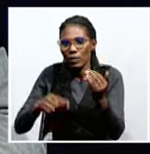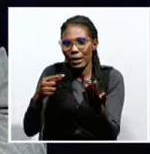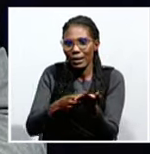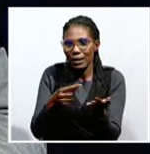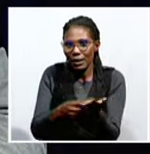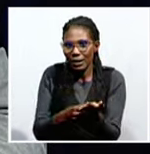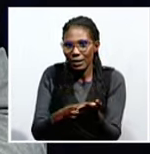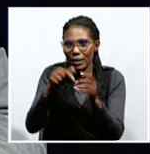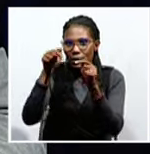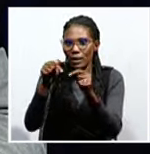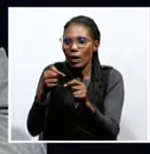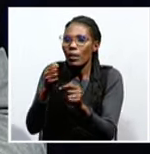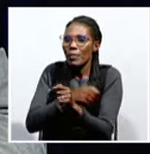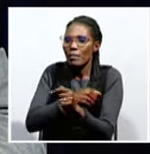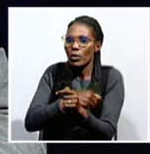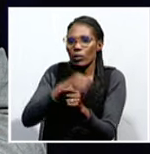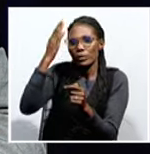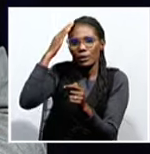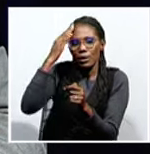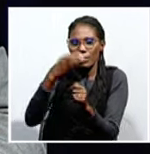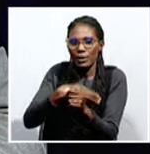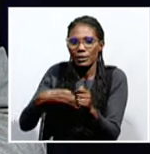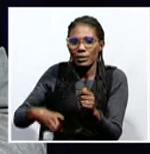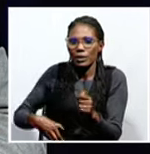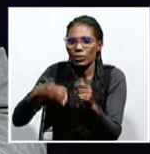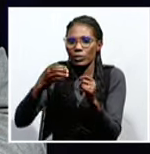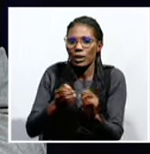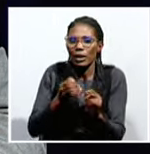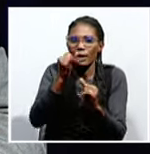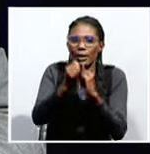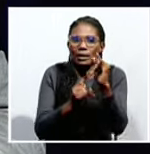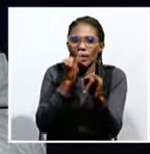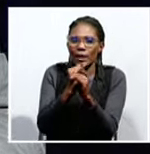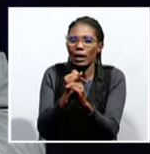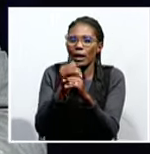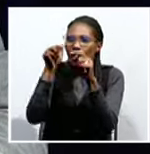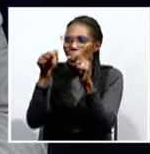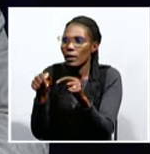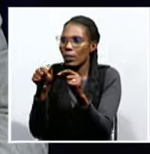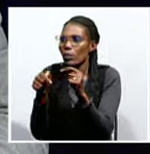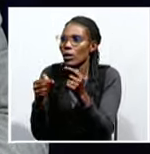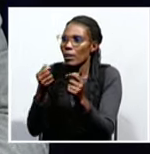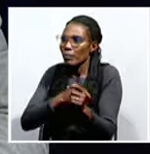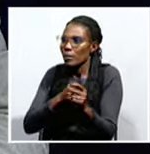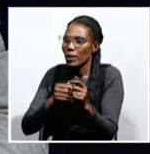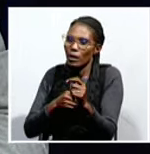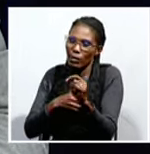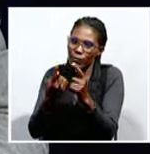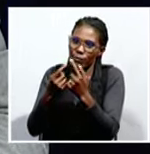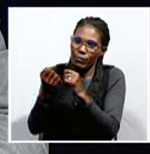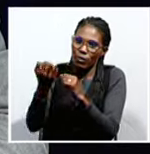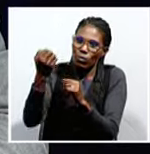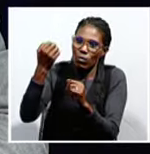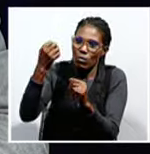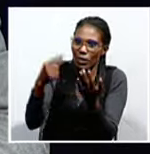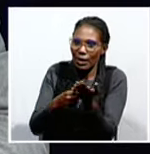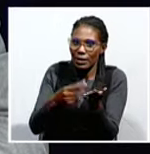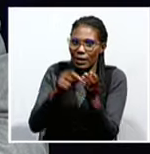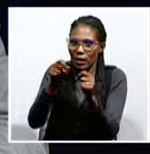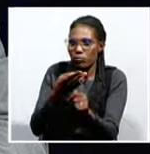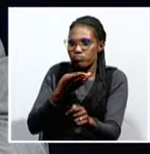president is that he was referred to as an internationalist, and she joins us now on the line from Ghana to just reflect on her